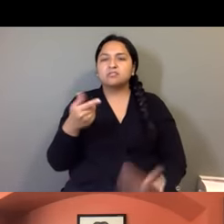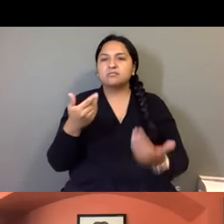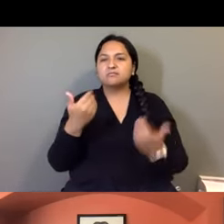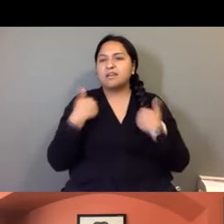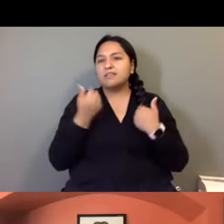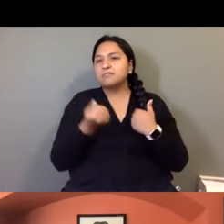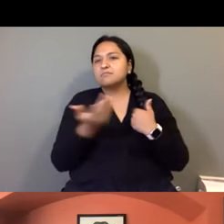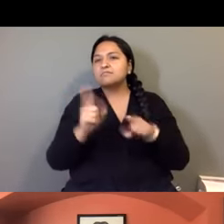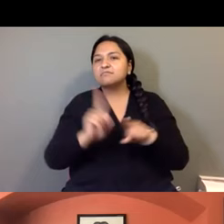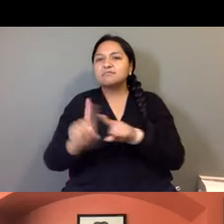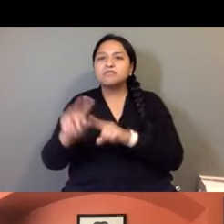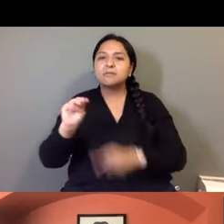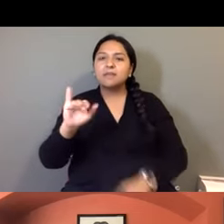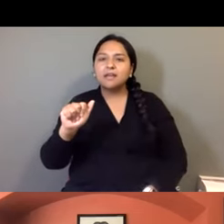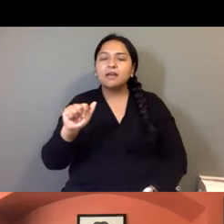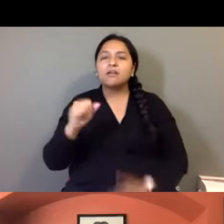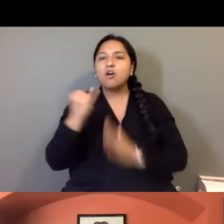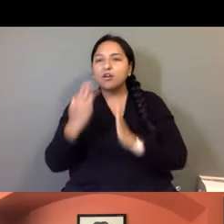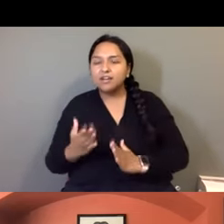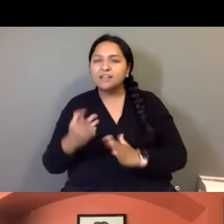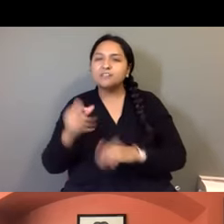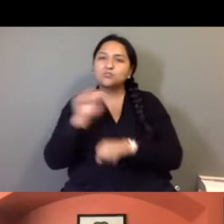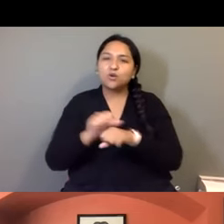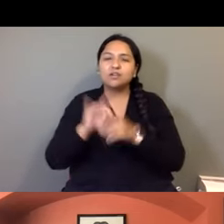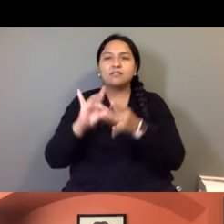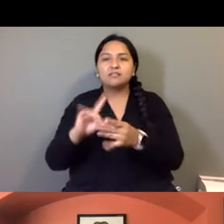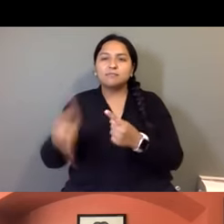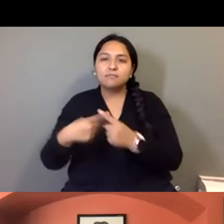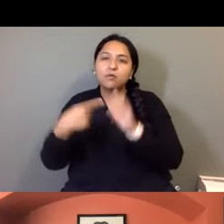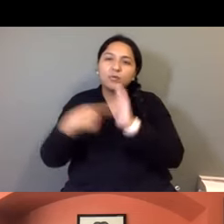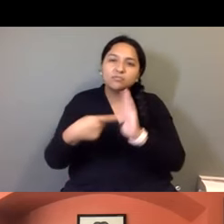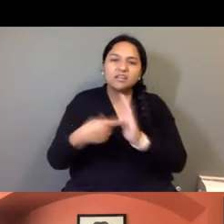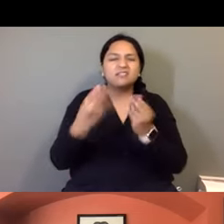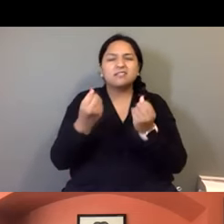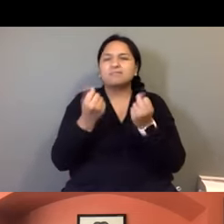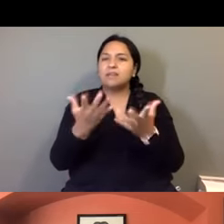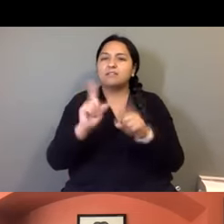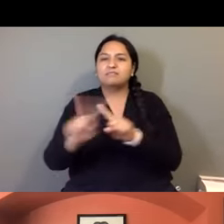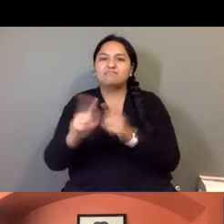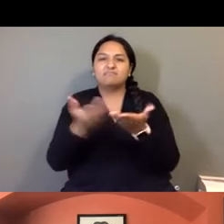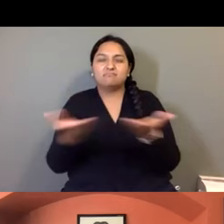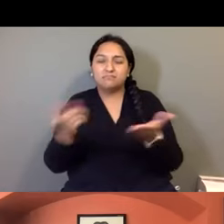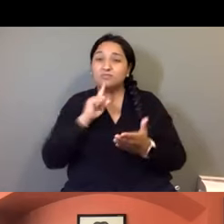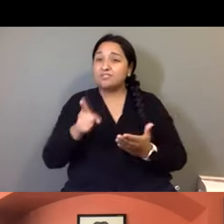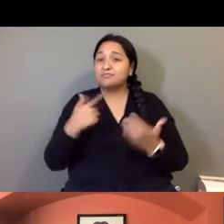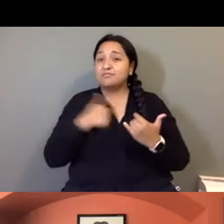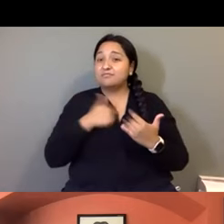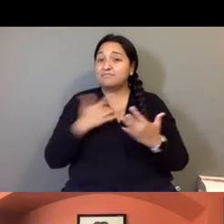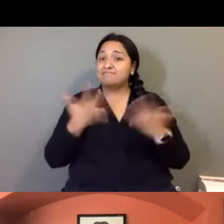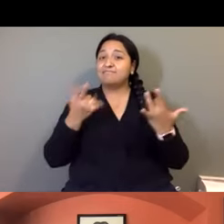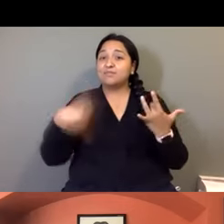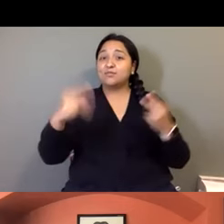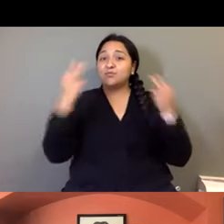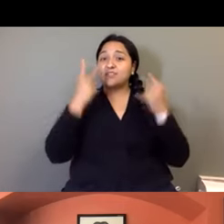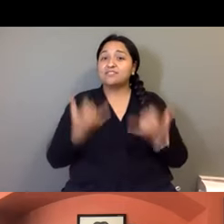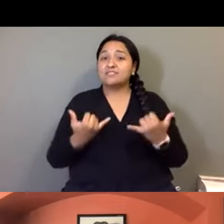really working on representation along with so many things. So we are really thrilled to have you all here today. And Kenny,